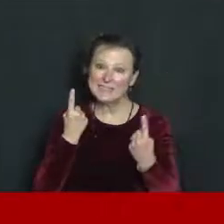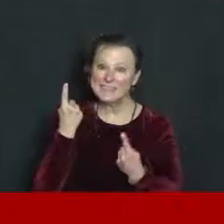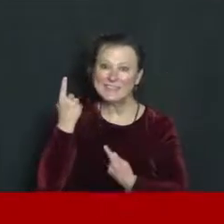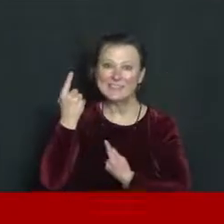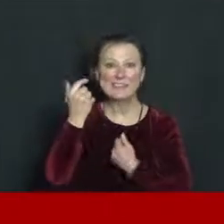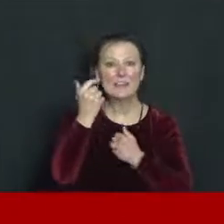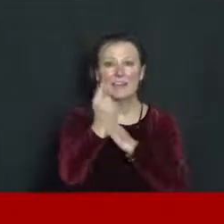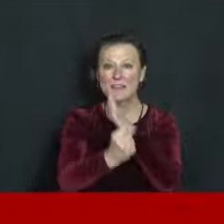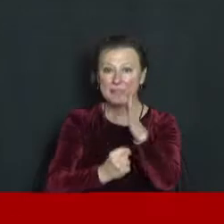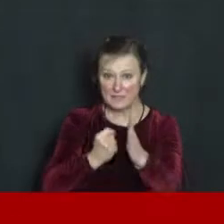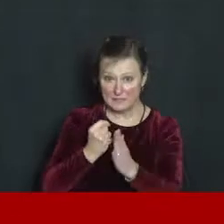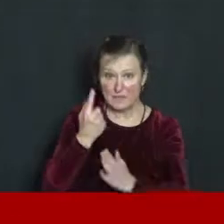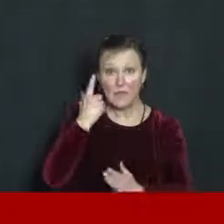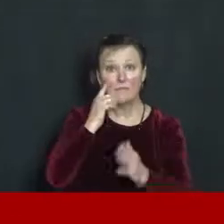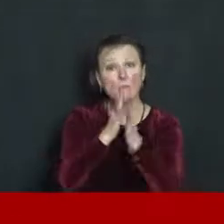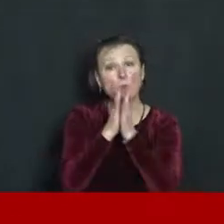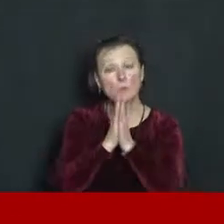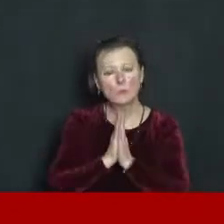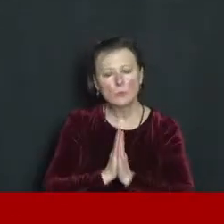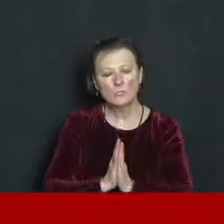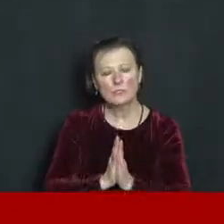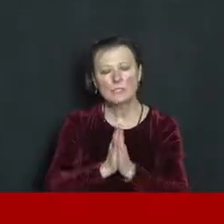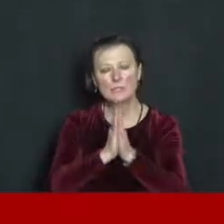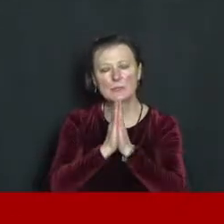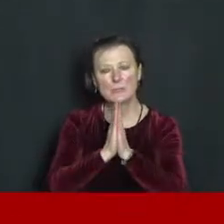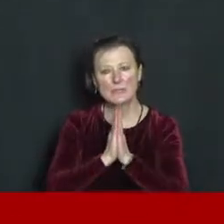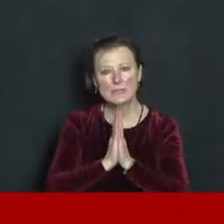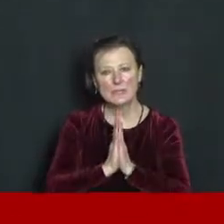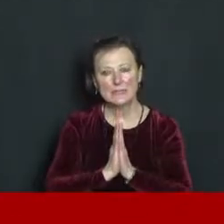wondering, a time for